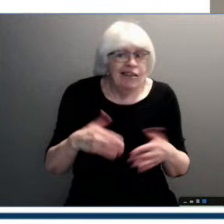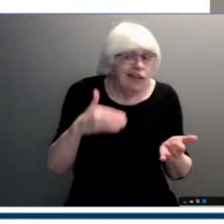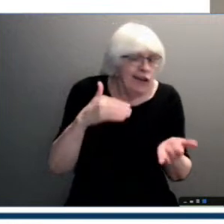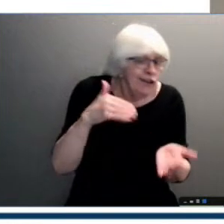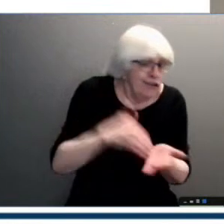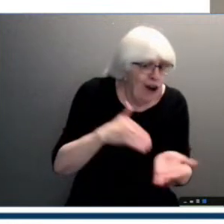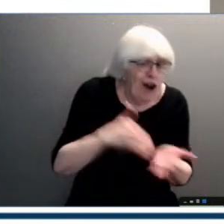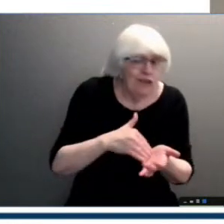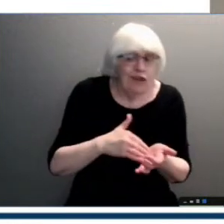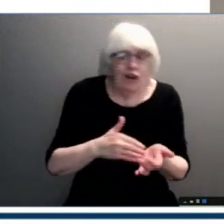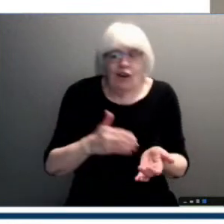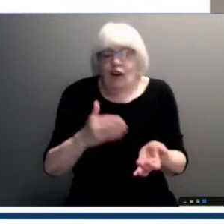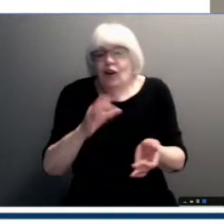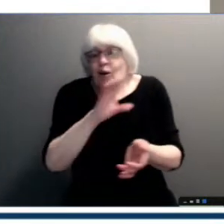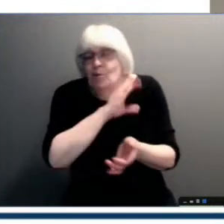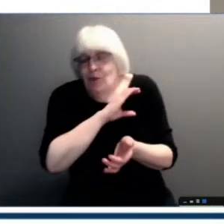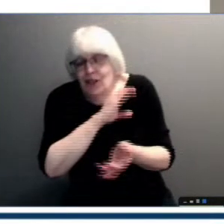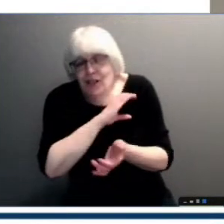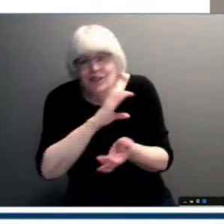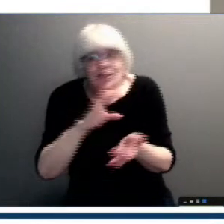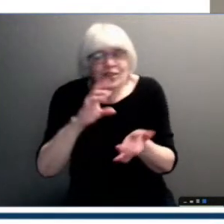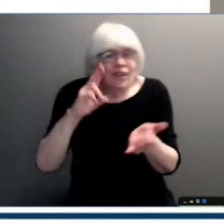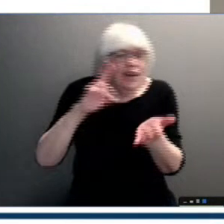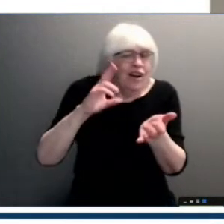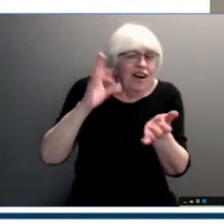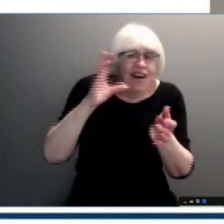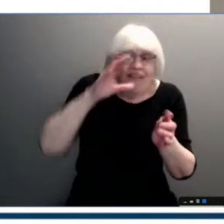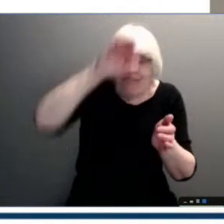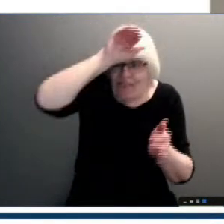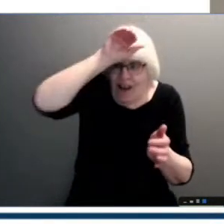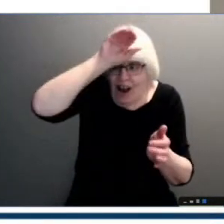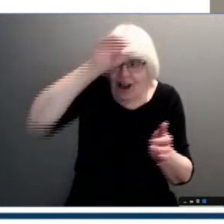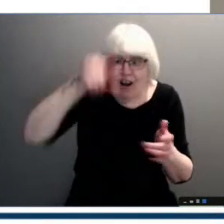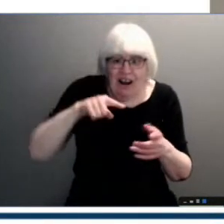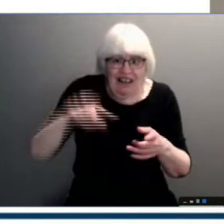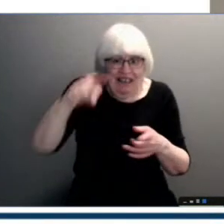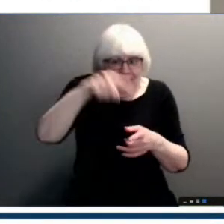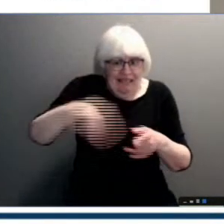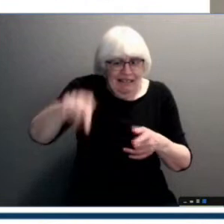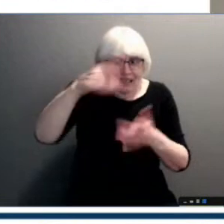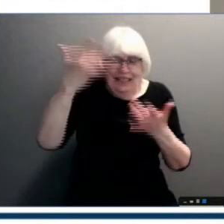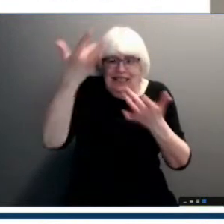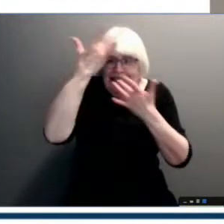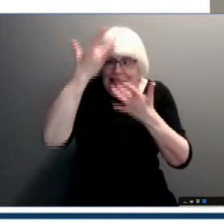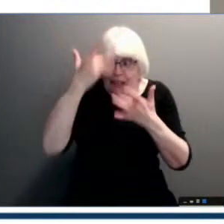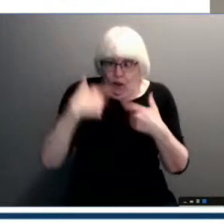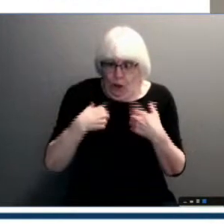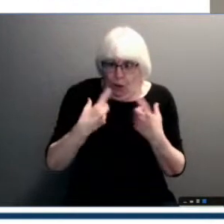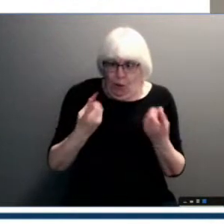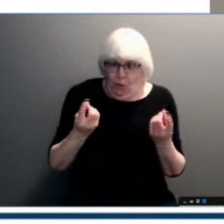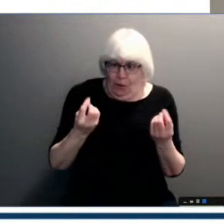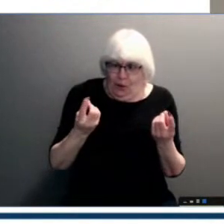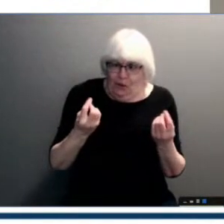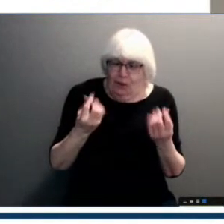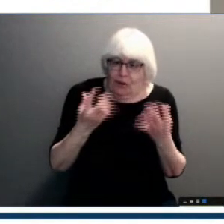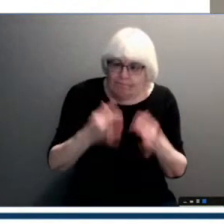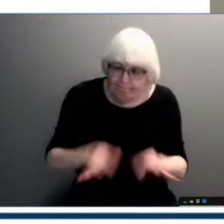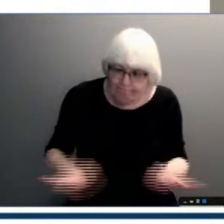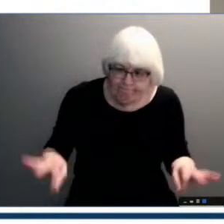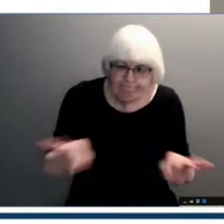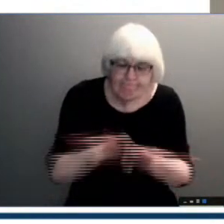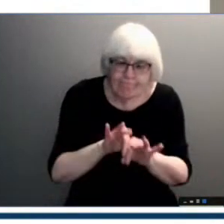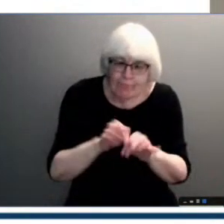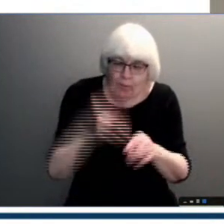others who work in areas that we need to keep functioning. We also have to think about the people around us who are more at risk,